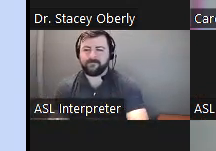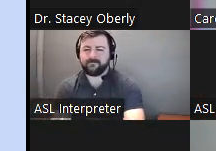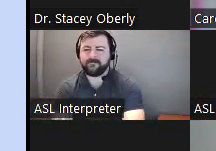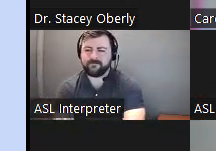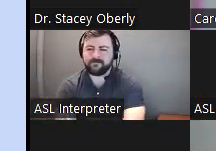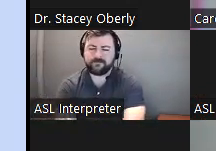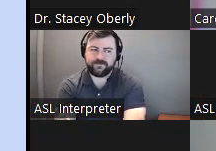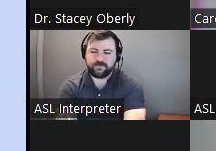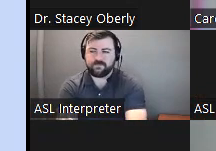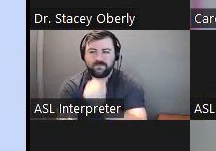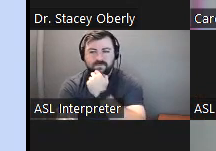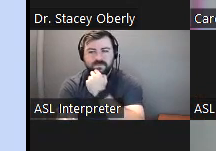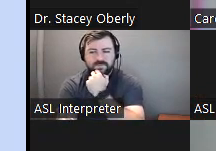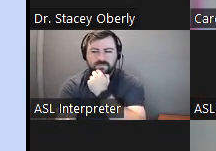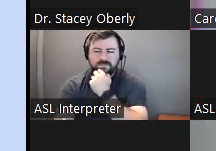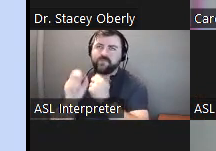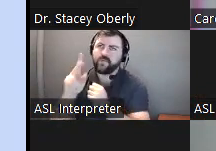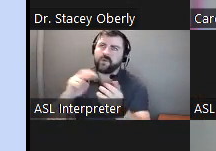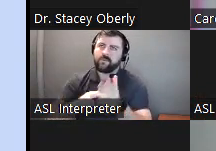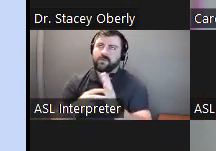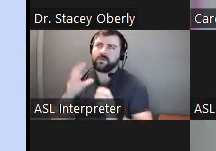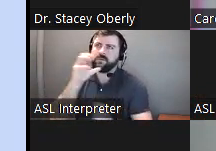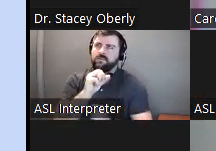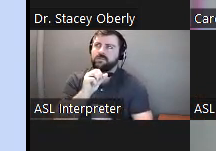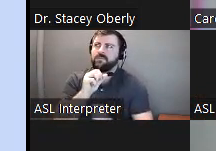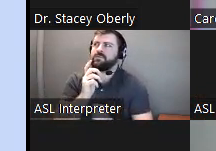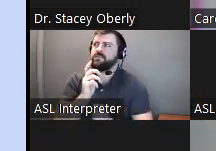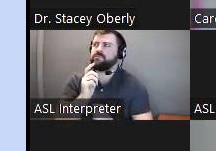Okay, so I guess with me, it's lived experience,